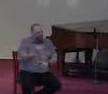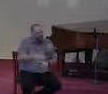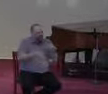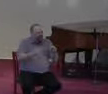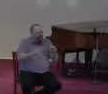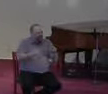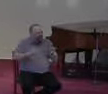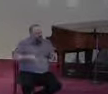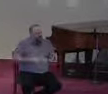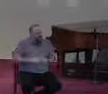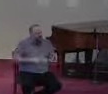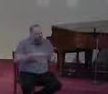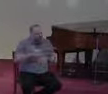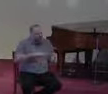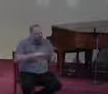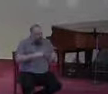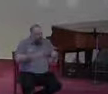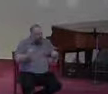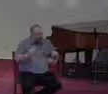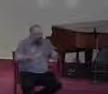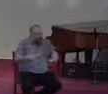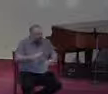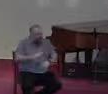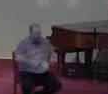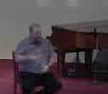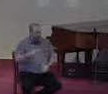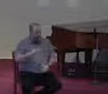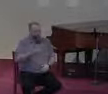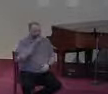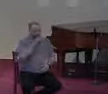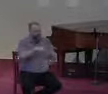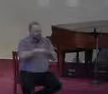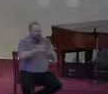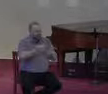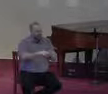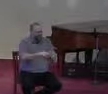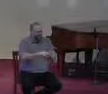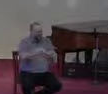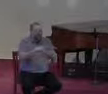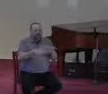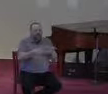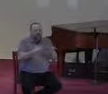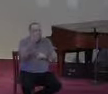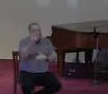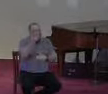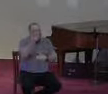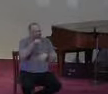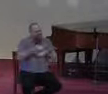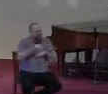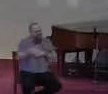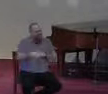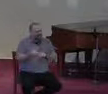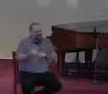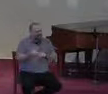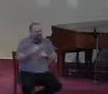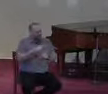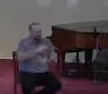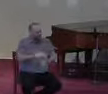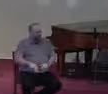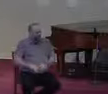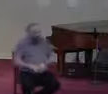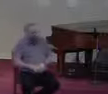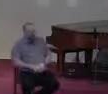Does that mean that nobody goes to hell? No. It doesn't mean that. It means that God doesn't send anybody to hell.